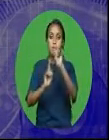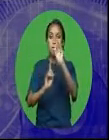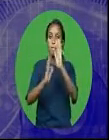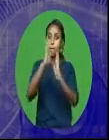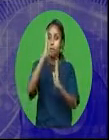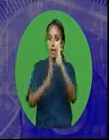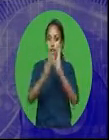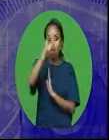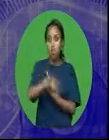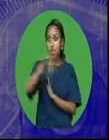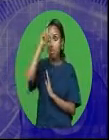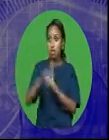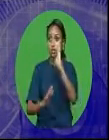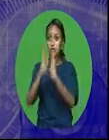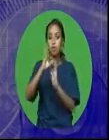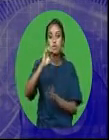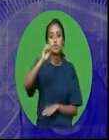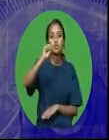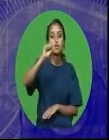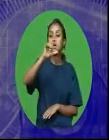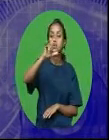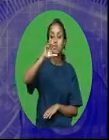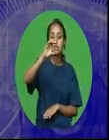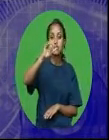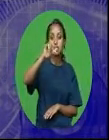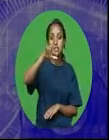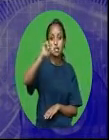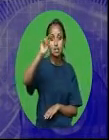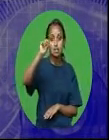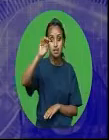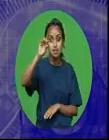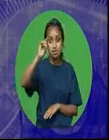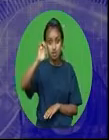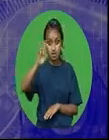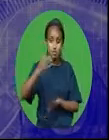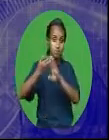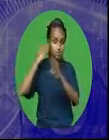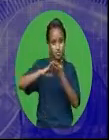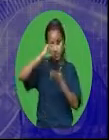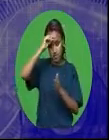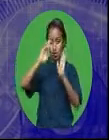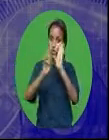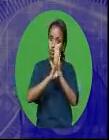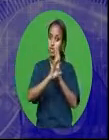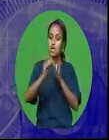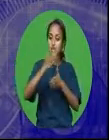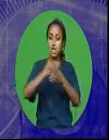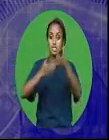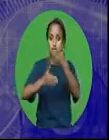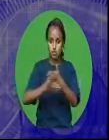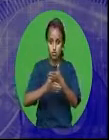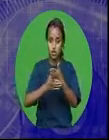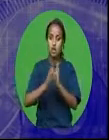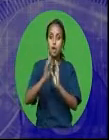line development of cylinders. In our last lesson, we have seen the rules and steps of parallel